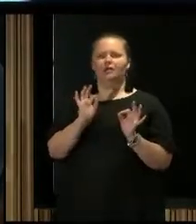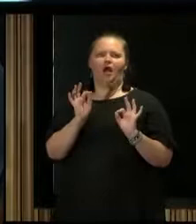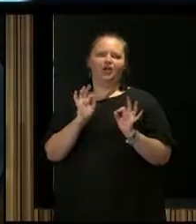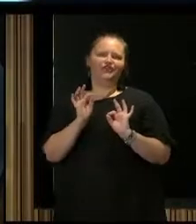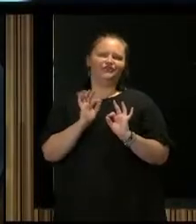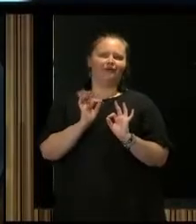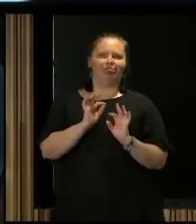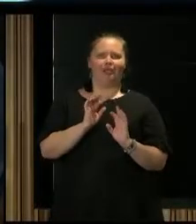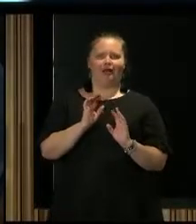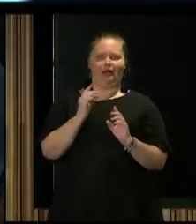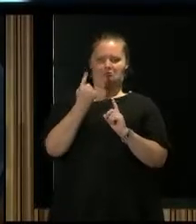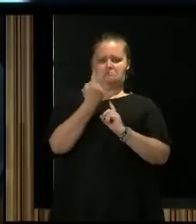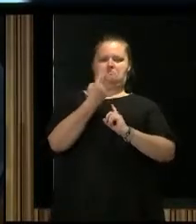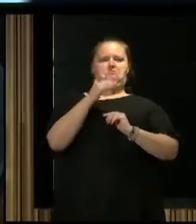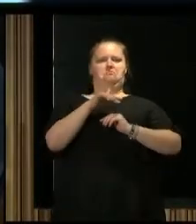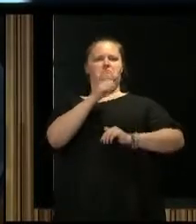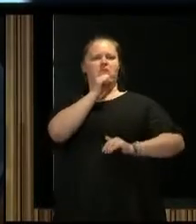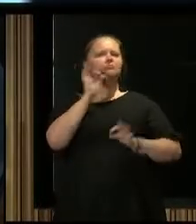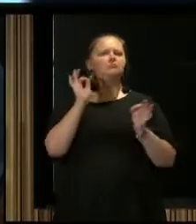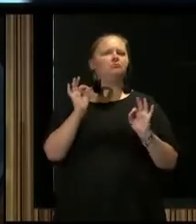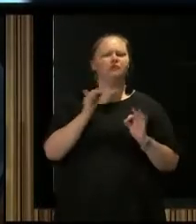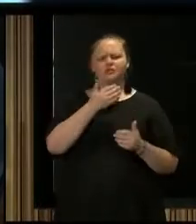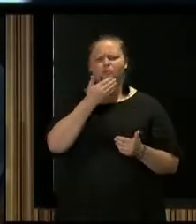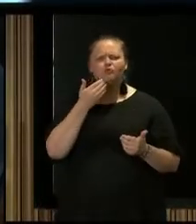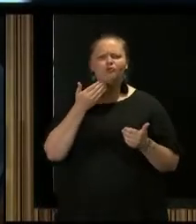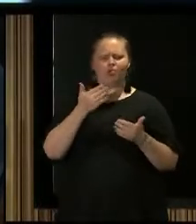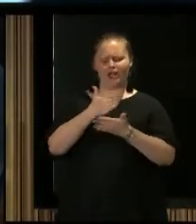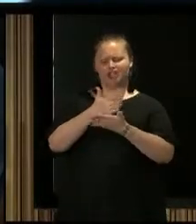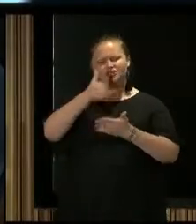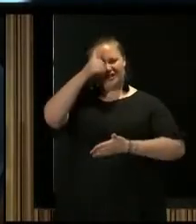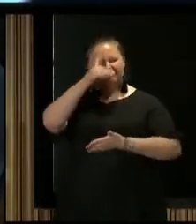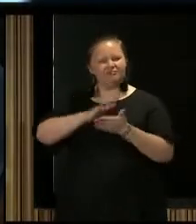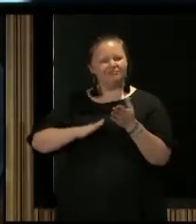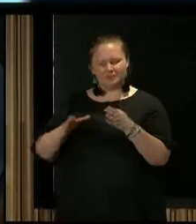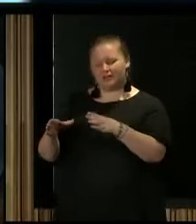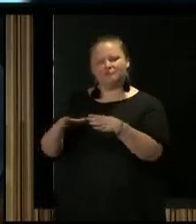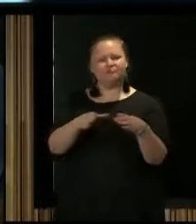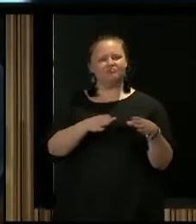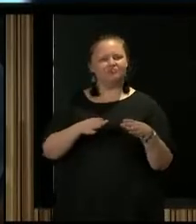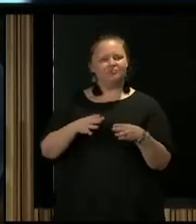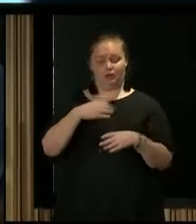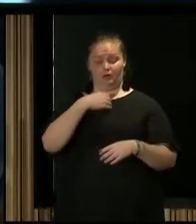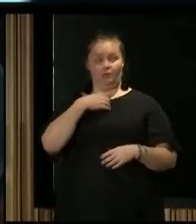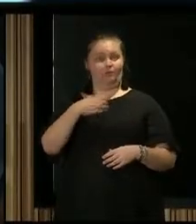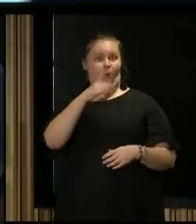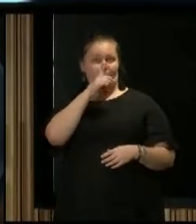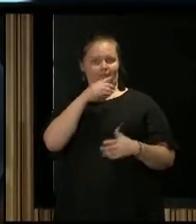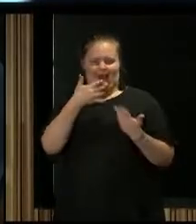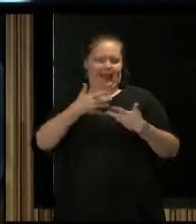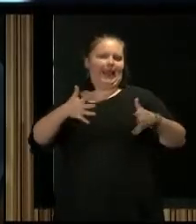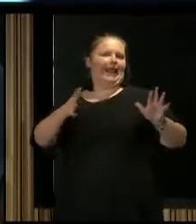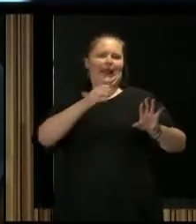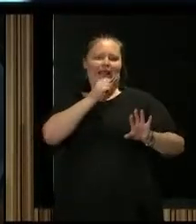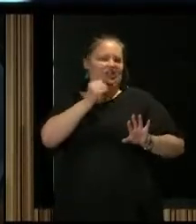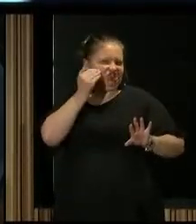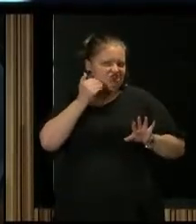emasculating, threatening experience. It's a beautiful thing that we share together. And you know, the more people of any gender we can convince